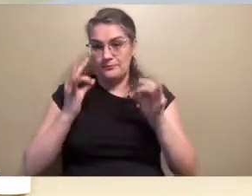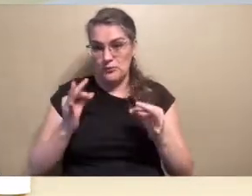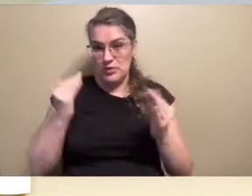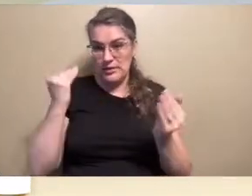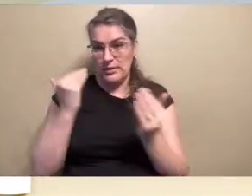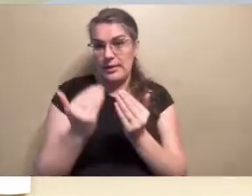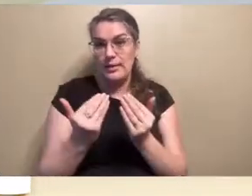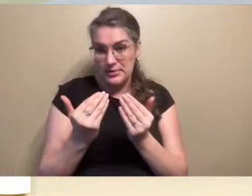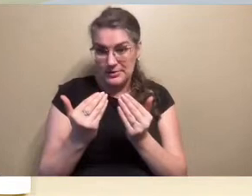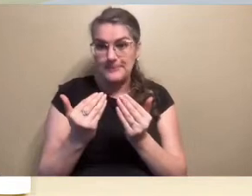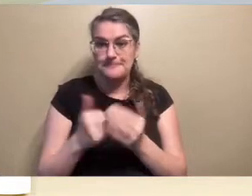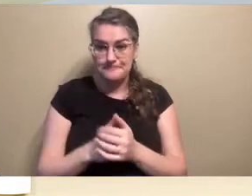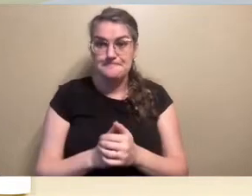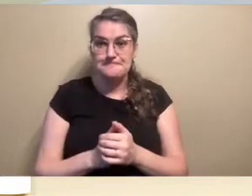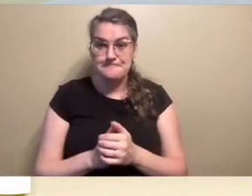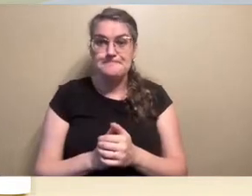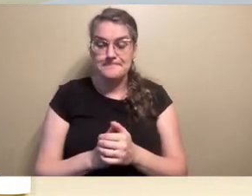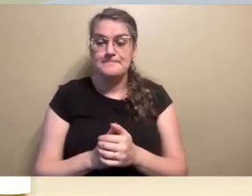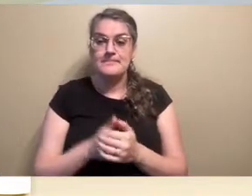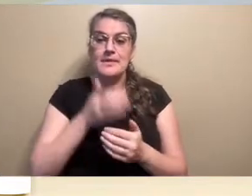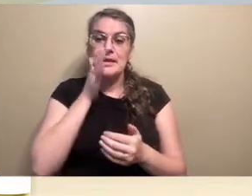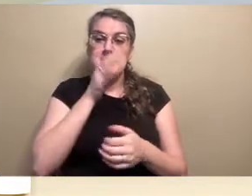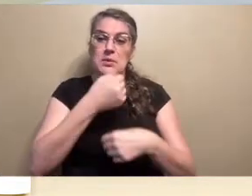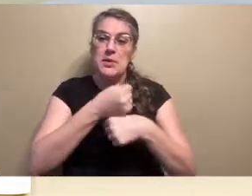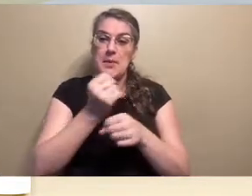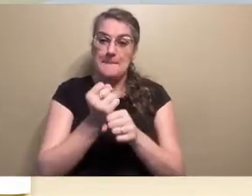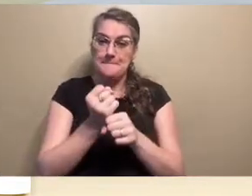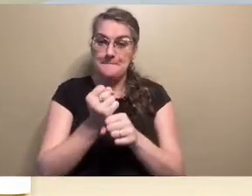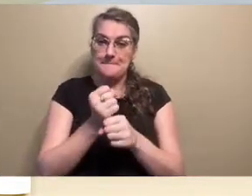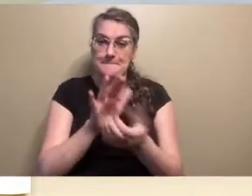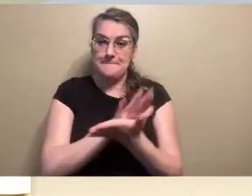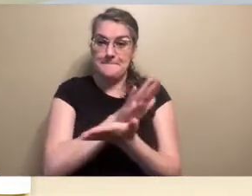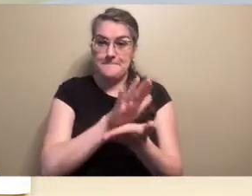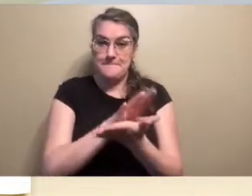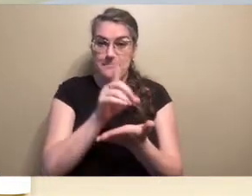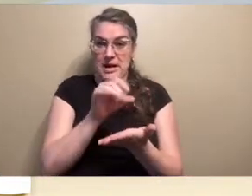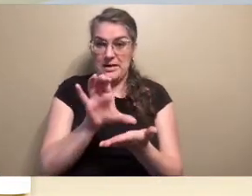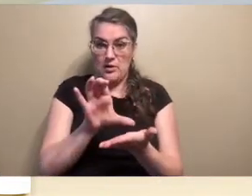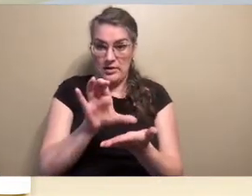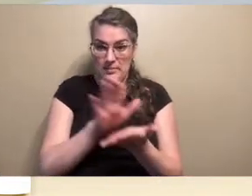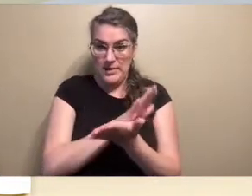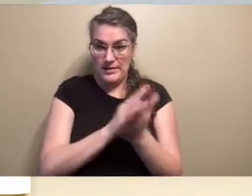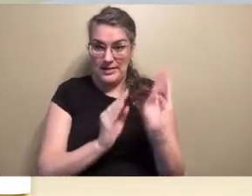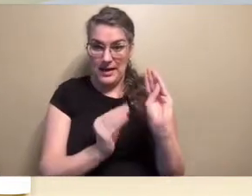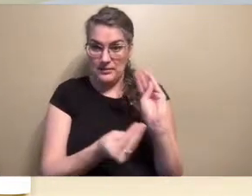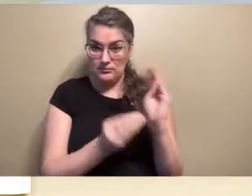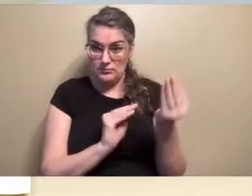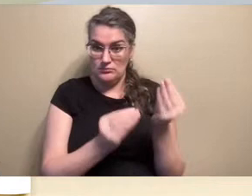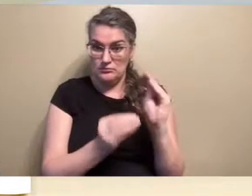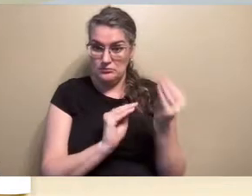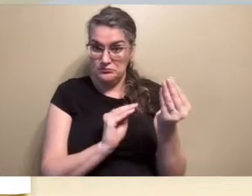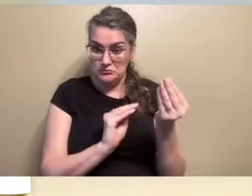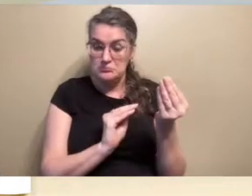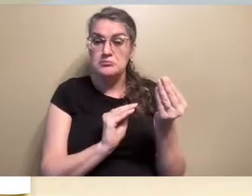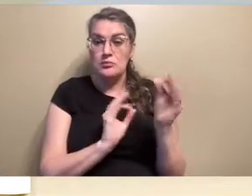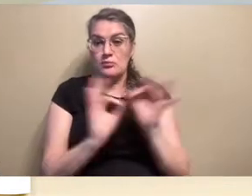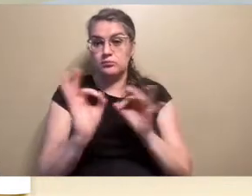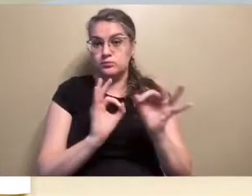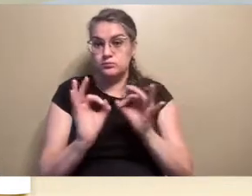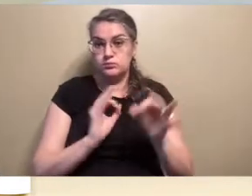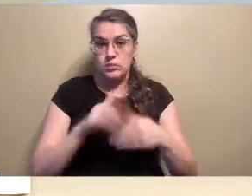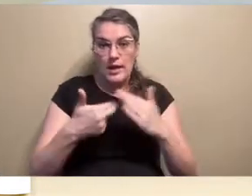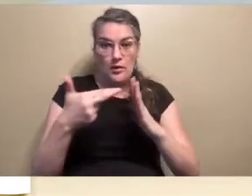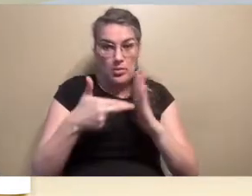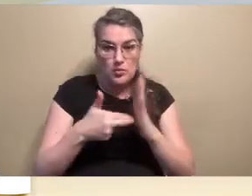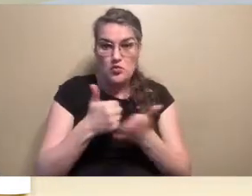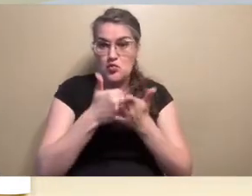a short document to give to, that will be a public document. It will be to help with planning